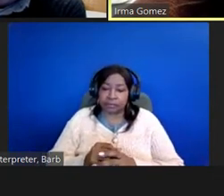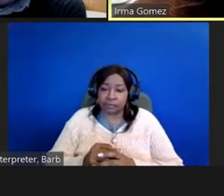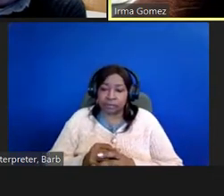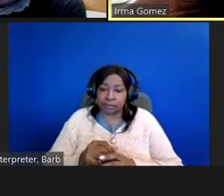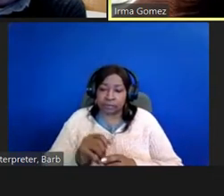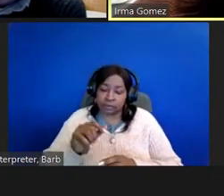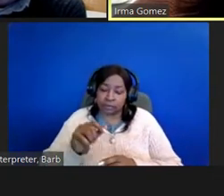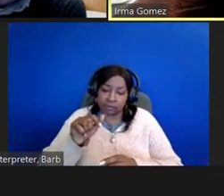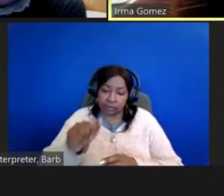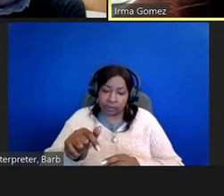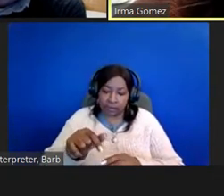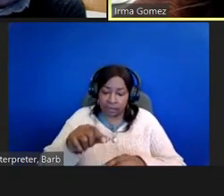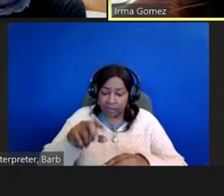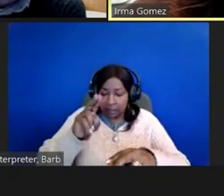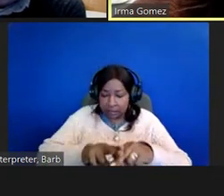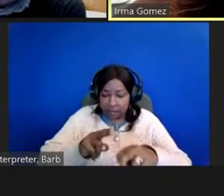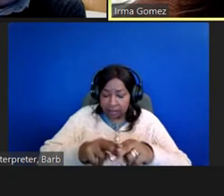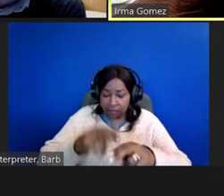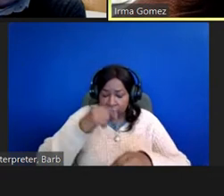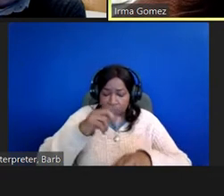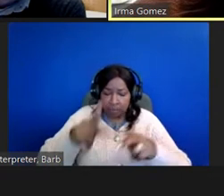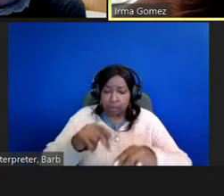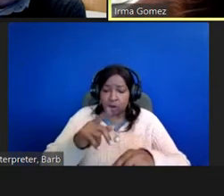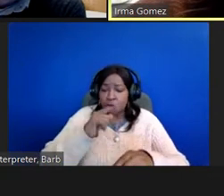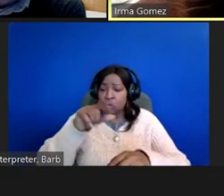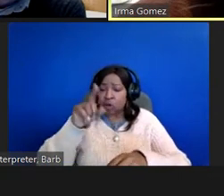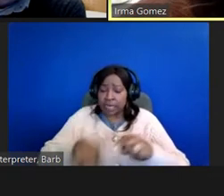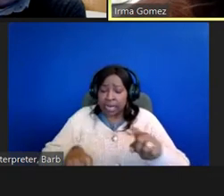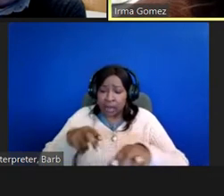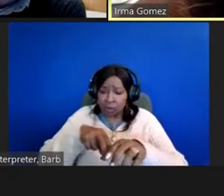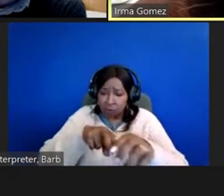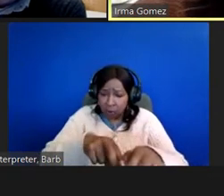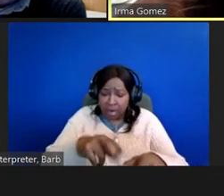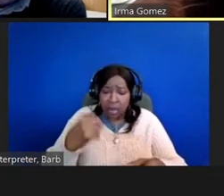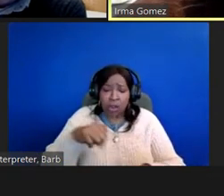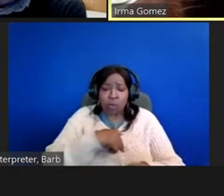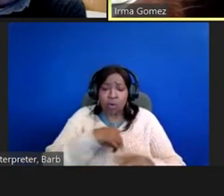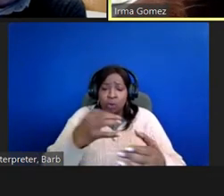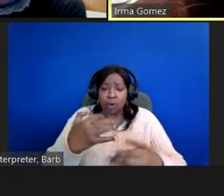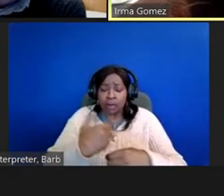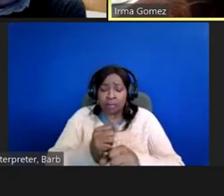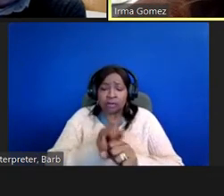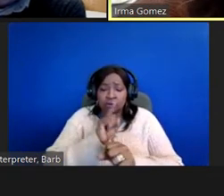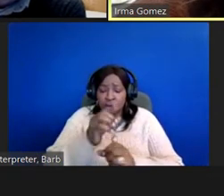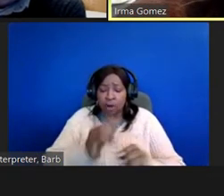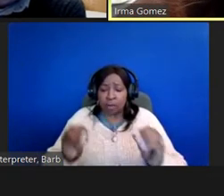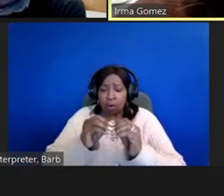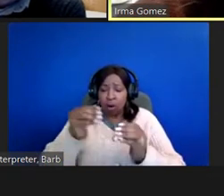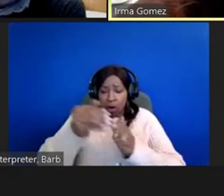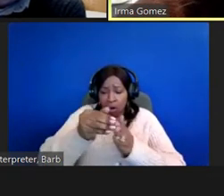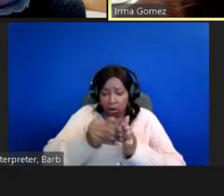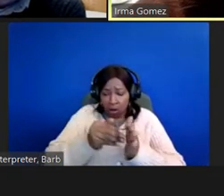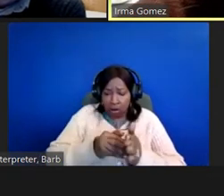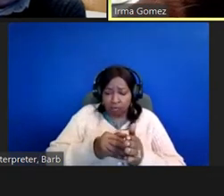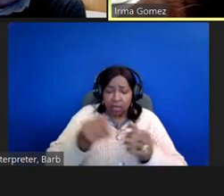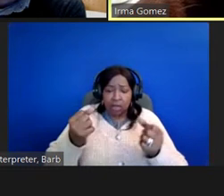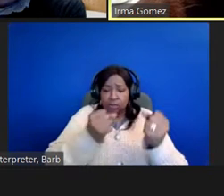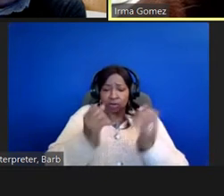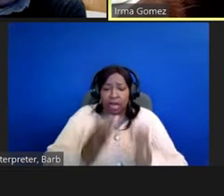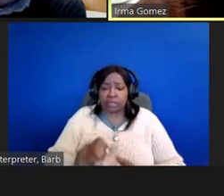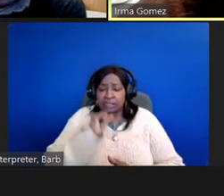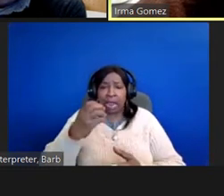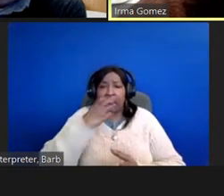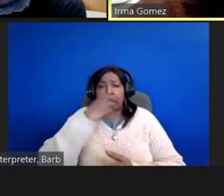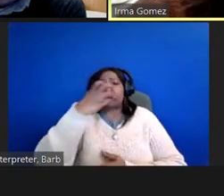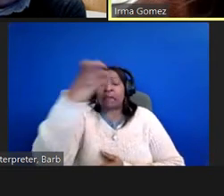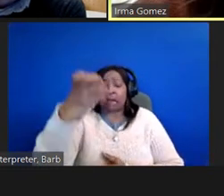who can't ride, we want to make sure that more often drivers are not yelling at